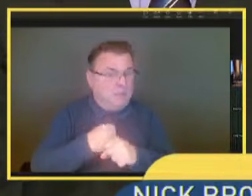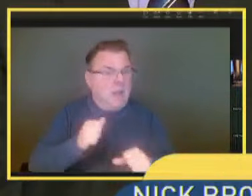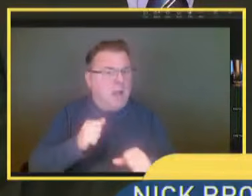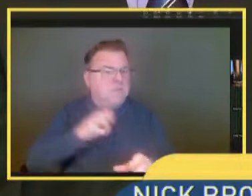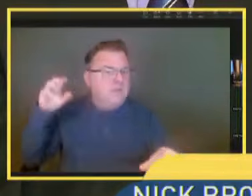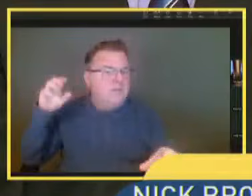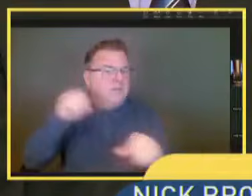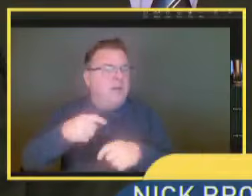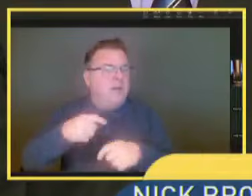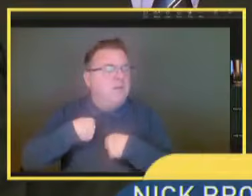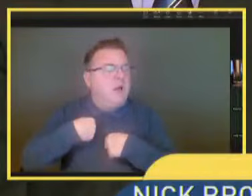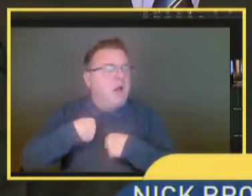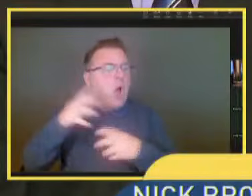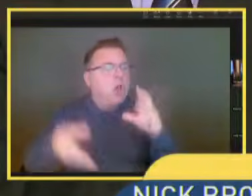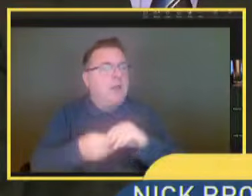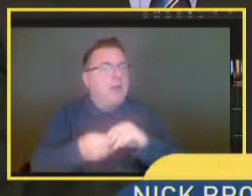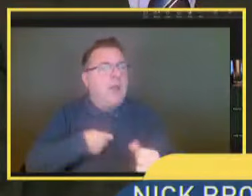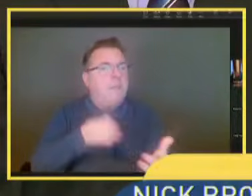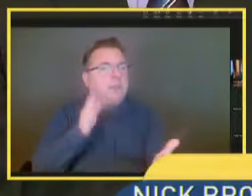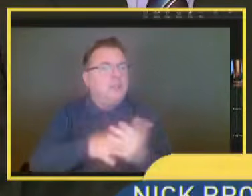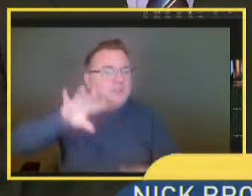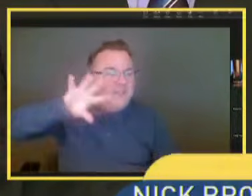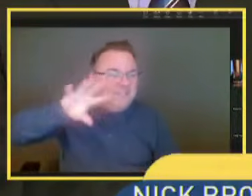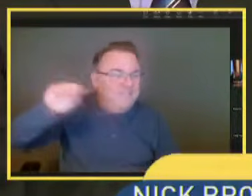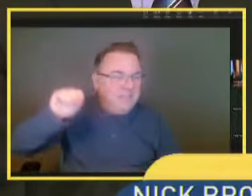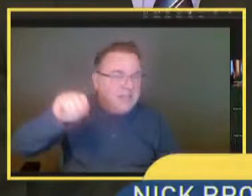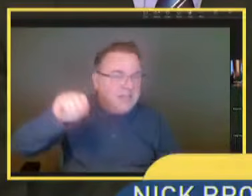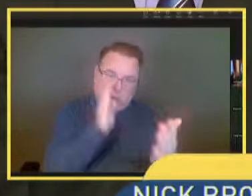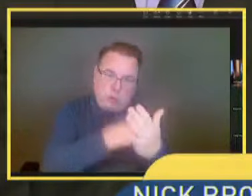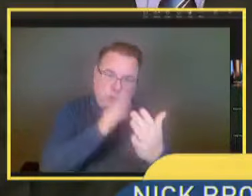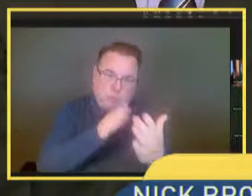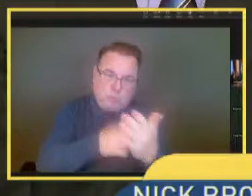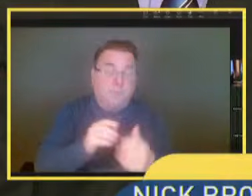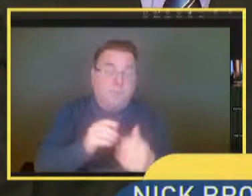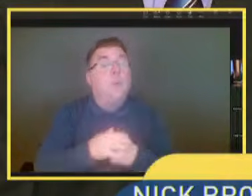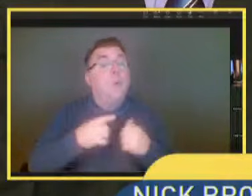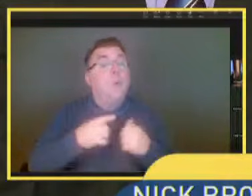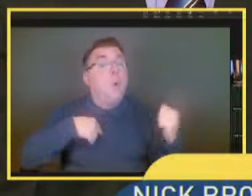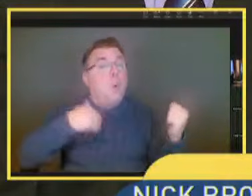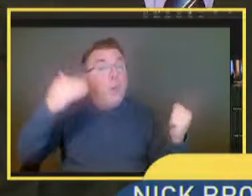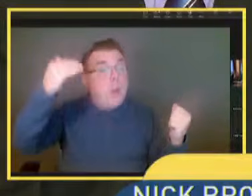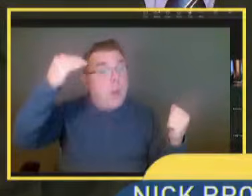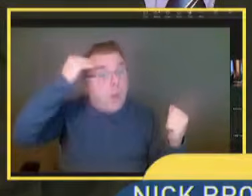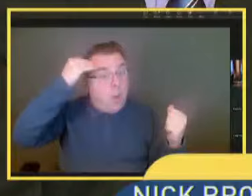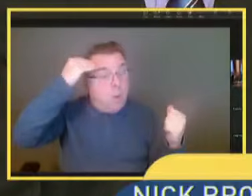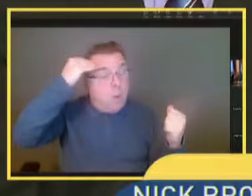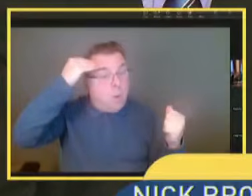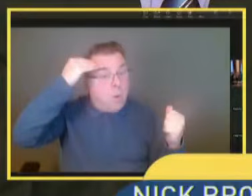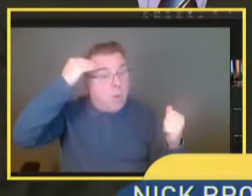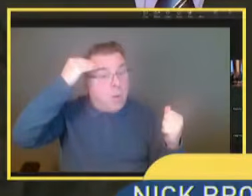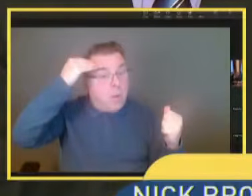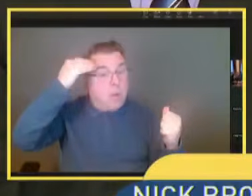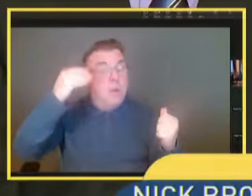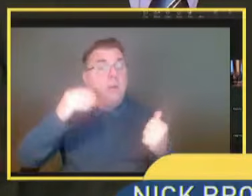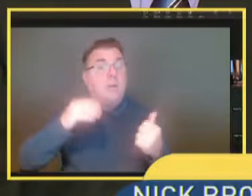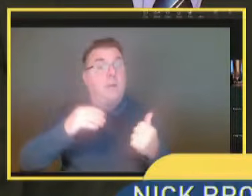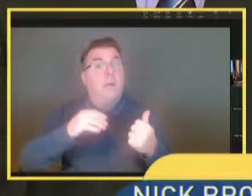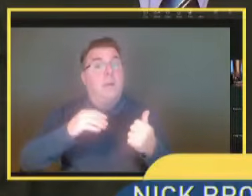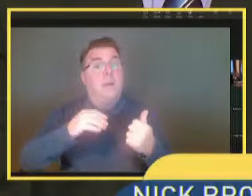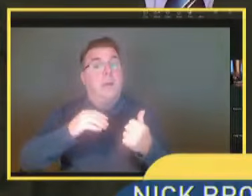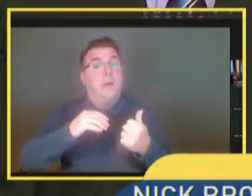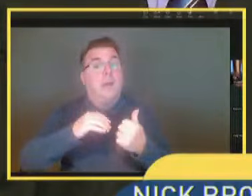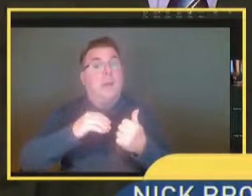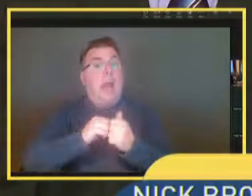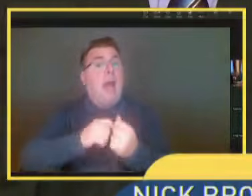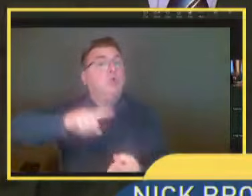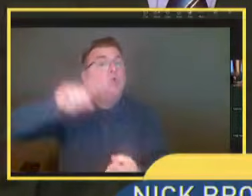50 lawsuits to date, because we need and we understand that in order to prevent and do everything we can to mitigate the harms like we're